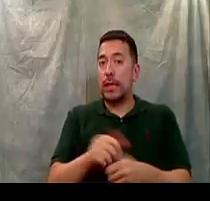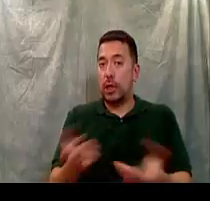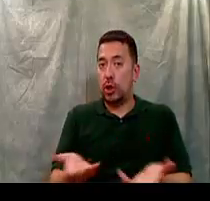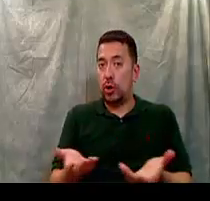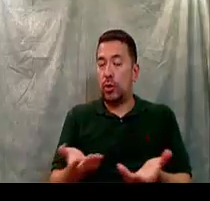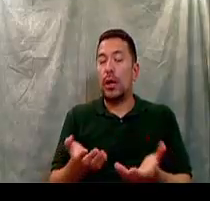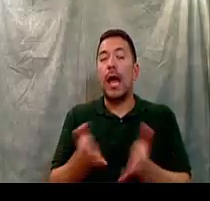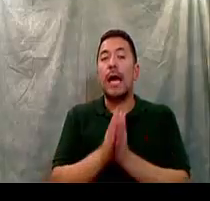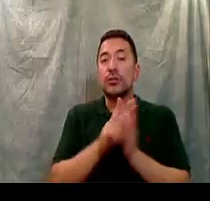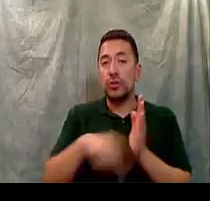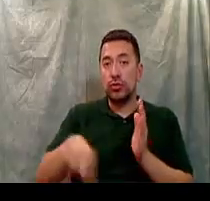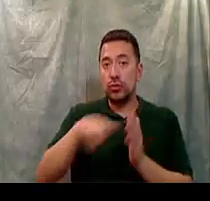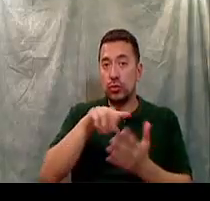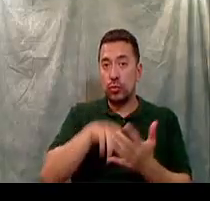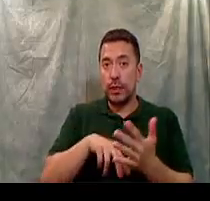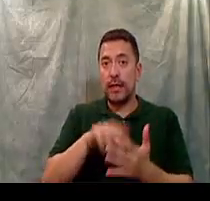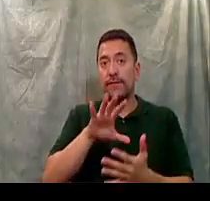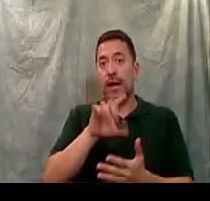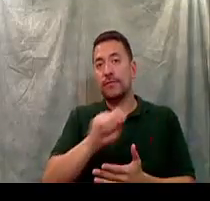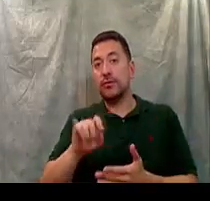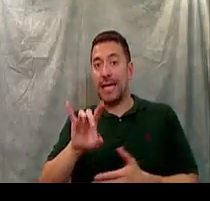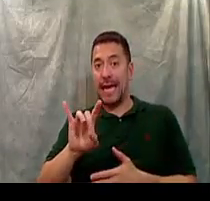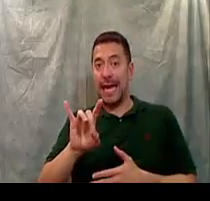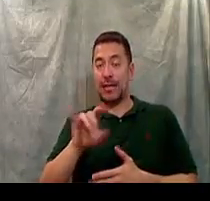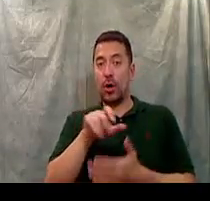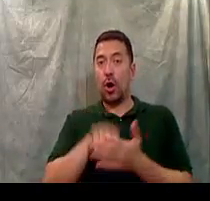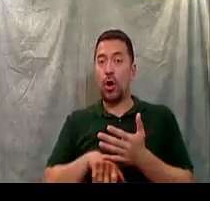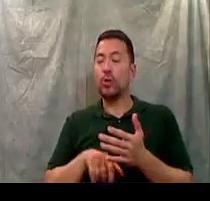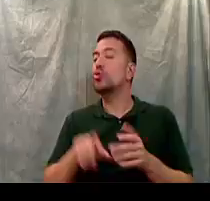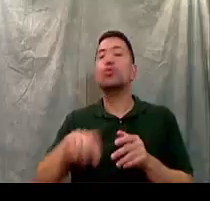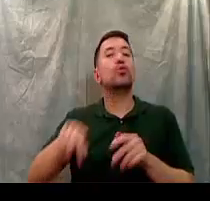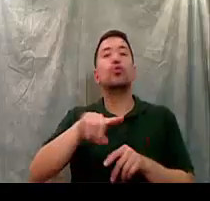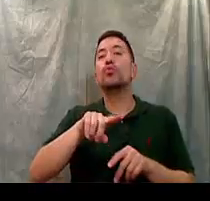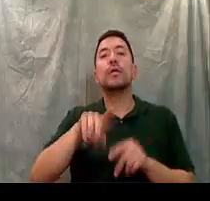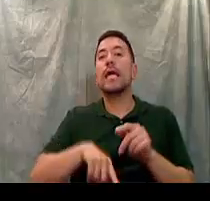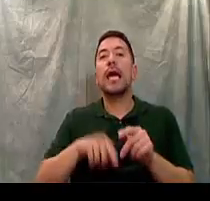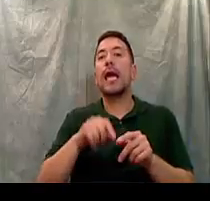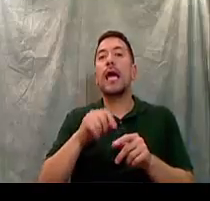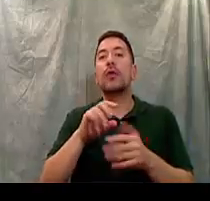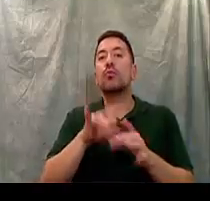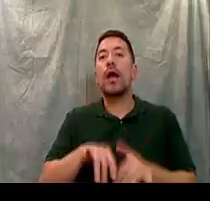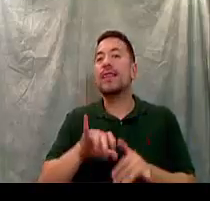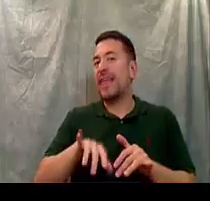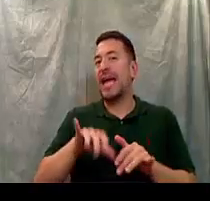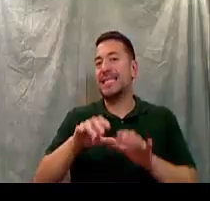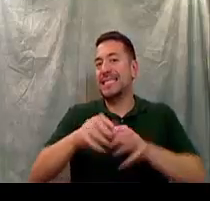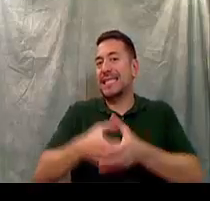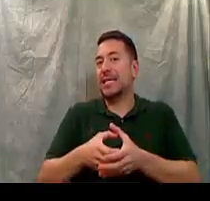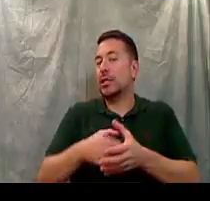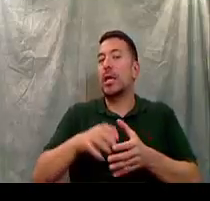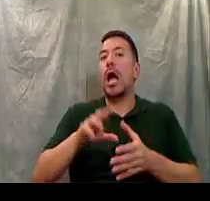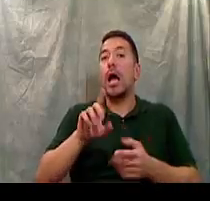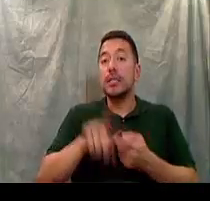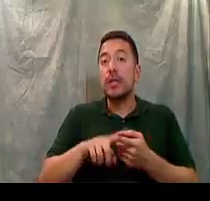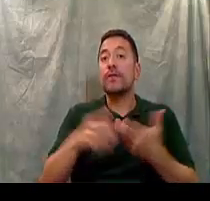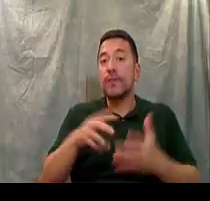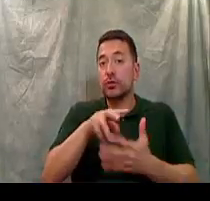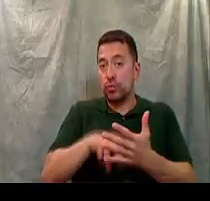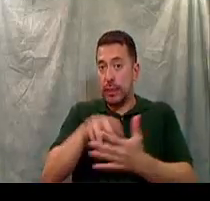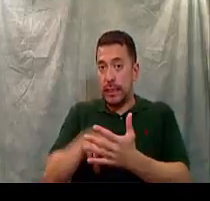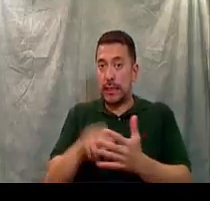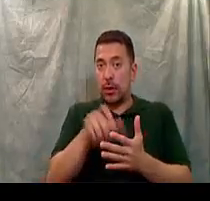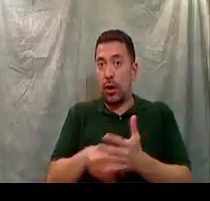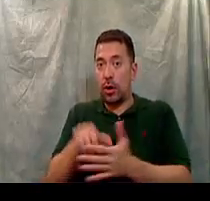to read 5 to 8 articles. You cannot produce this next subsection if you haven't read those articles. And so this is to push you to start to become an expert